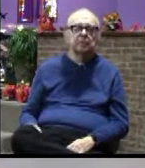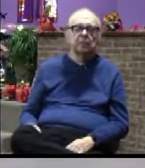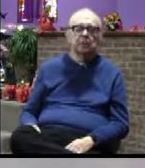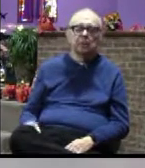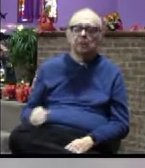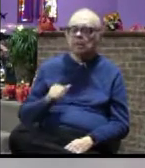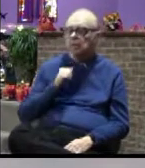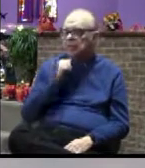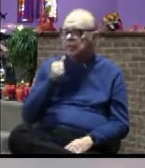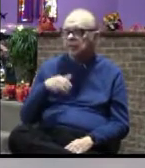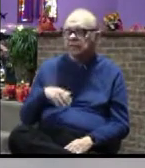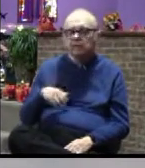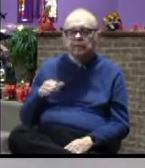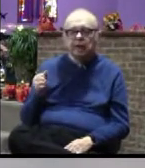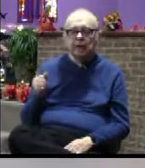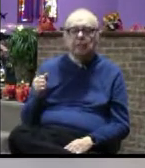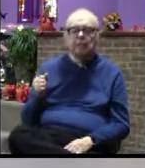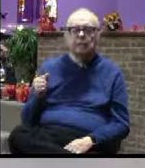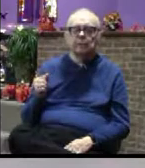and it doesn't take